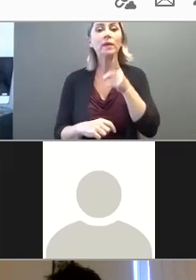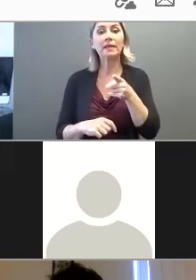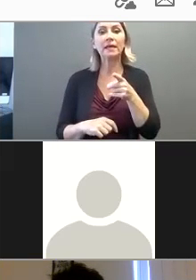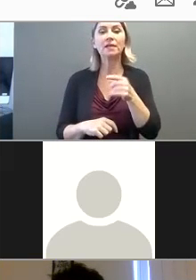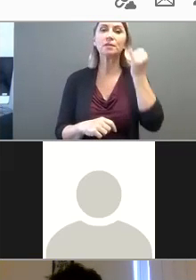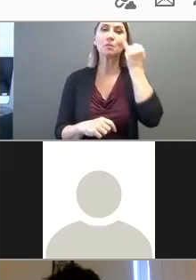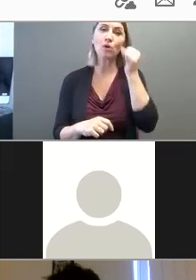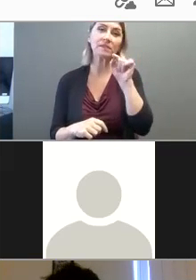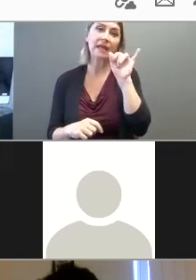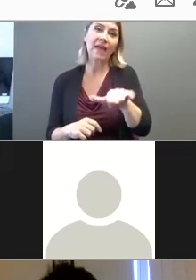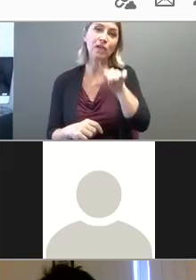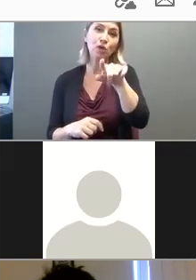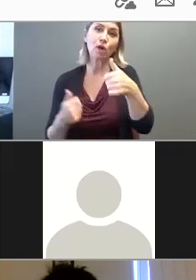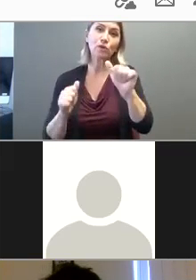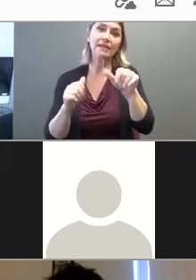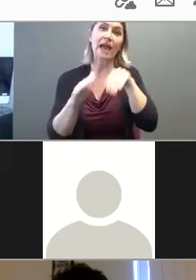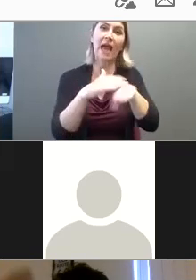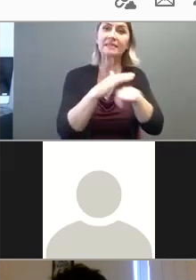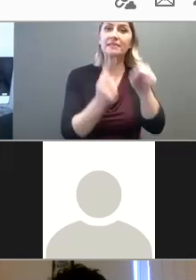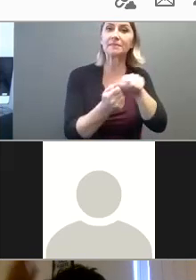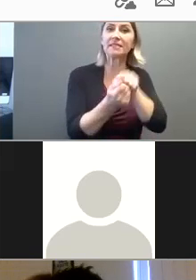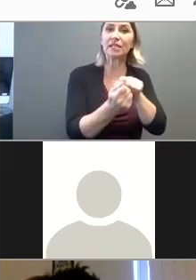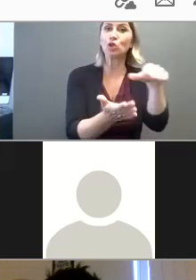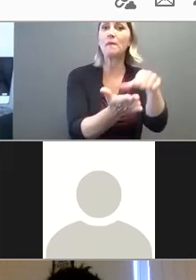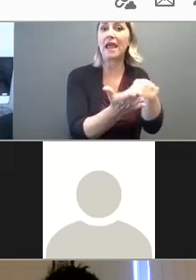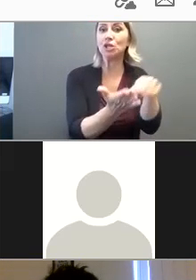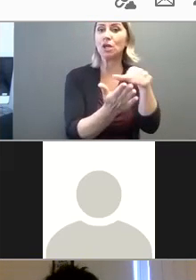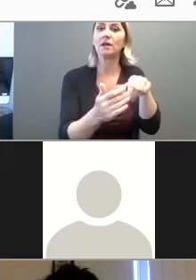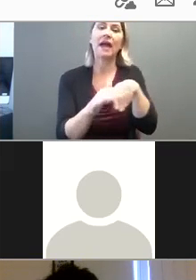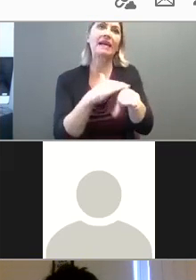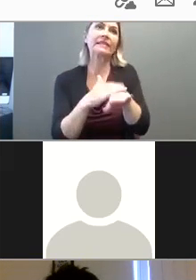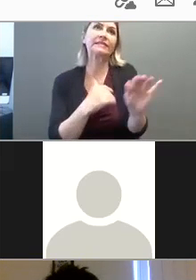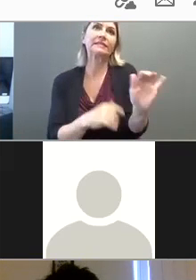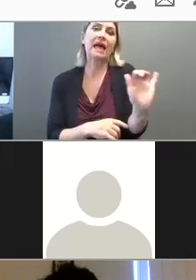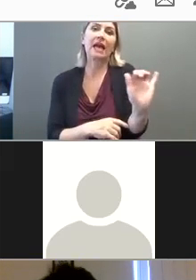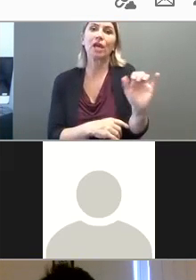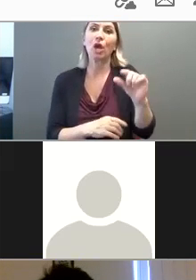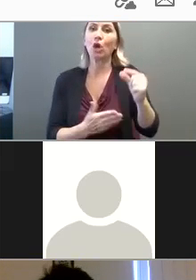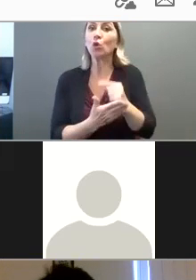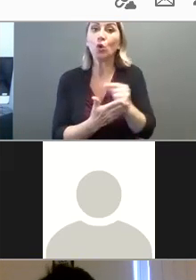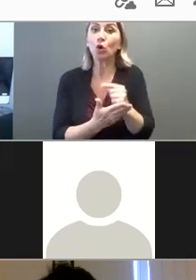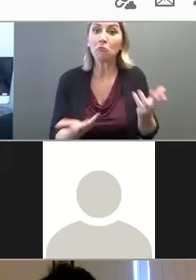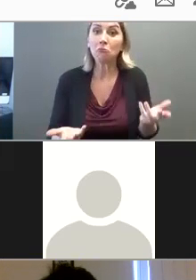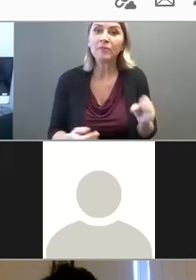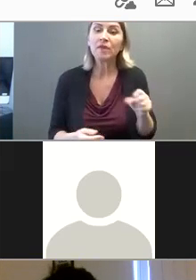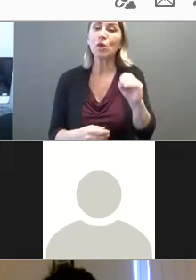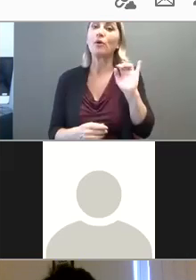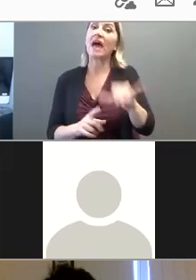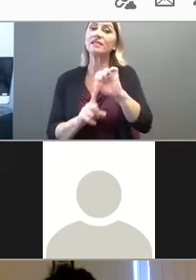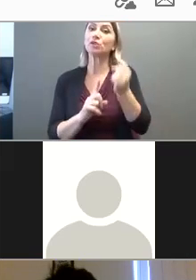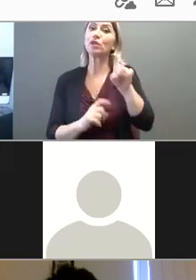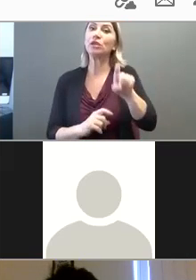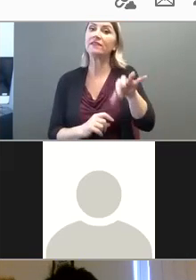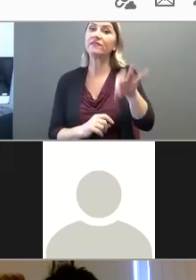say that you are trying to access a particular page. Let's say that you're trying to access Google's homepage. In that scenario, you would need